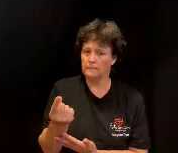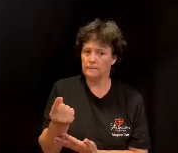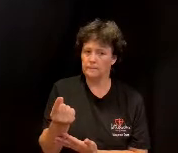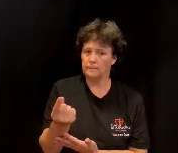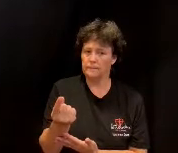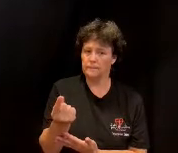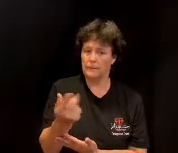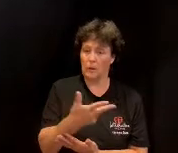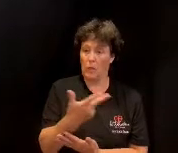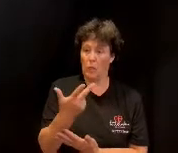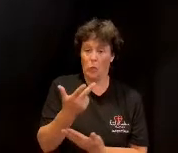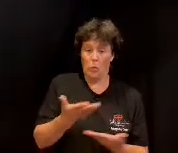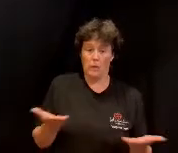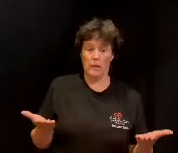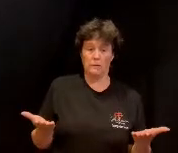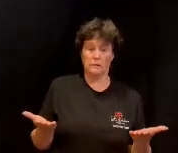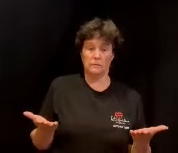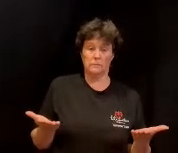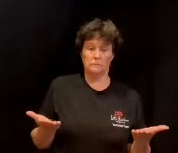Those three things.